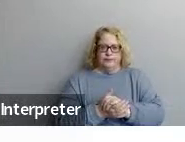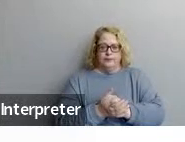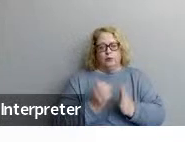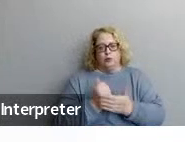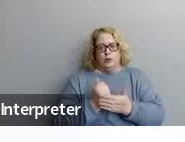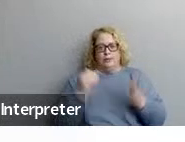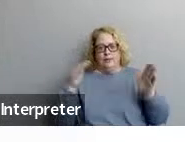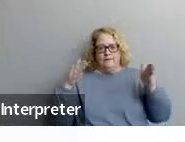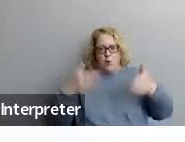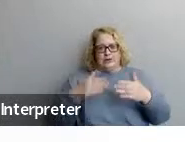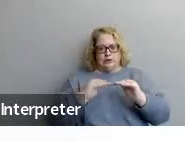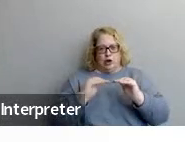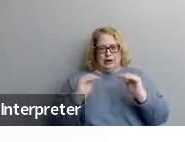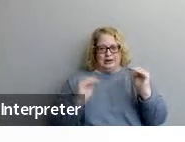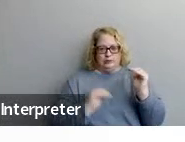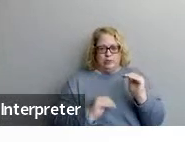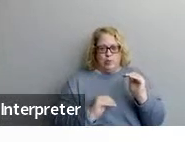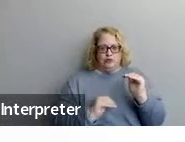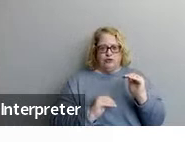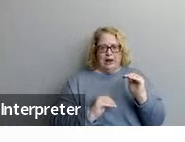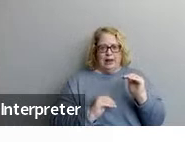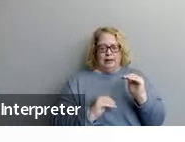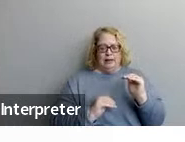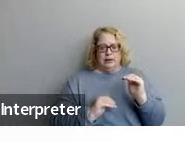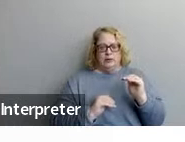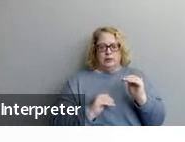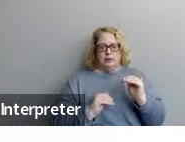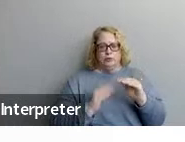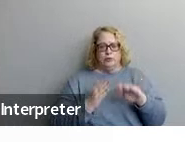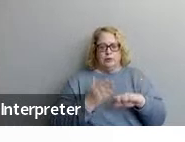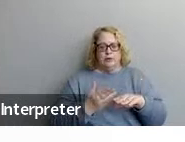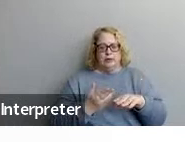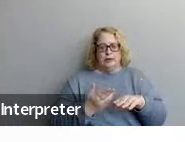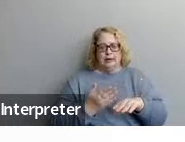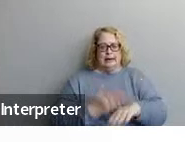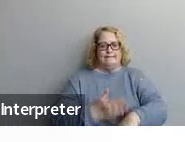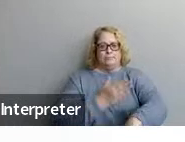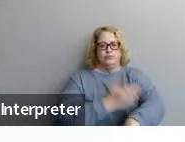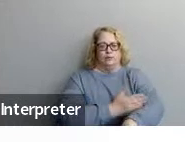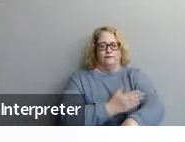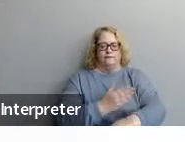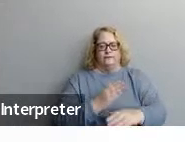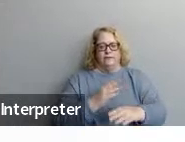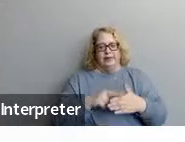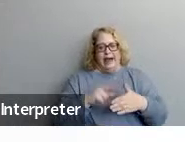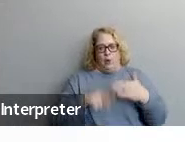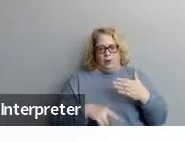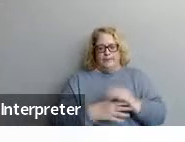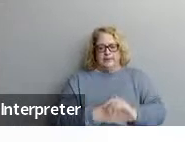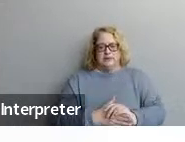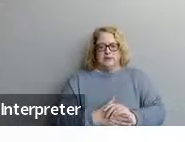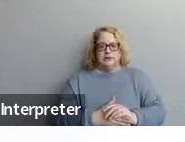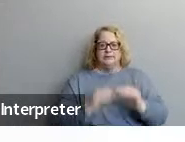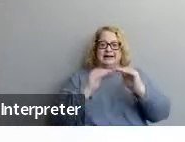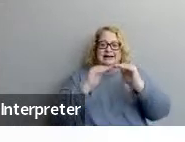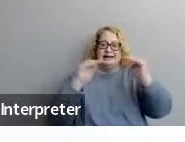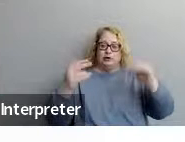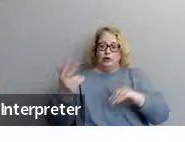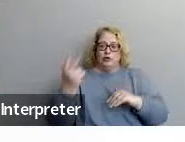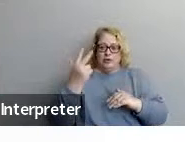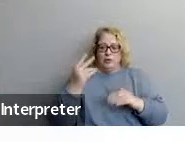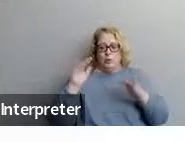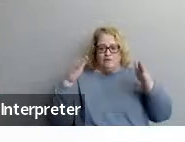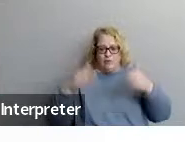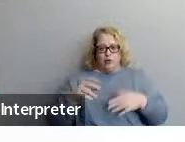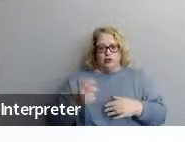focus on disproportionality and improve the outcomes in each of those districts. Tier 3 is where we focus on